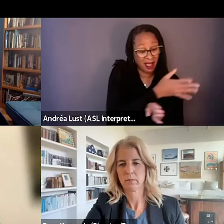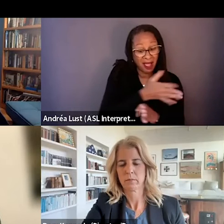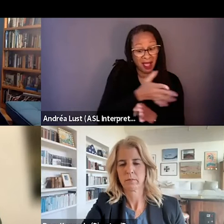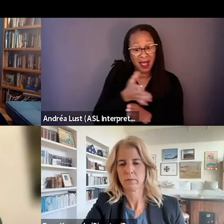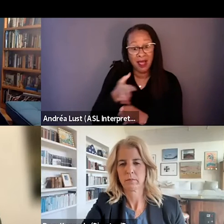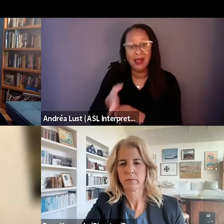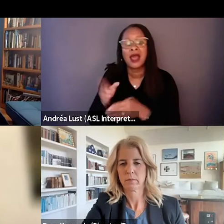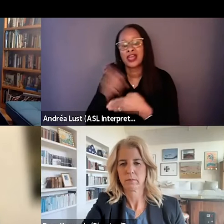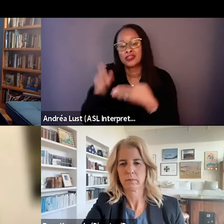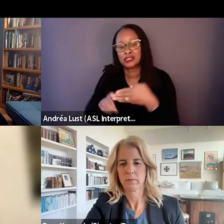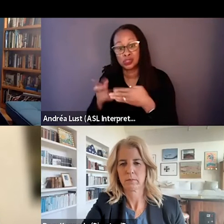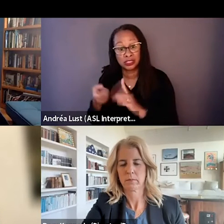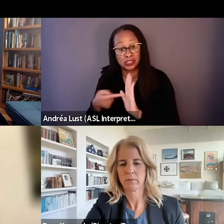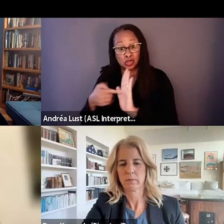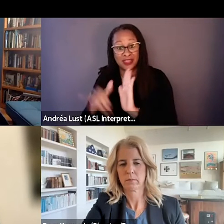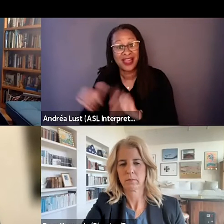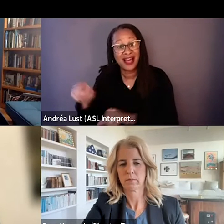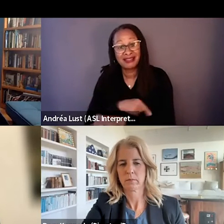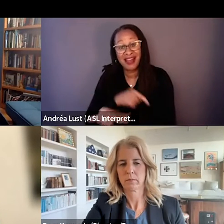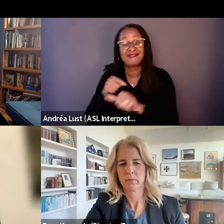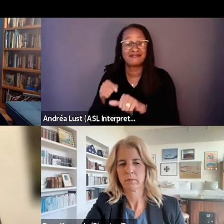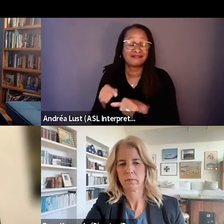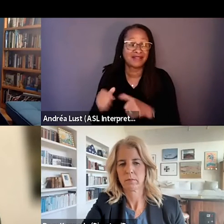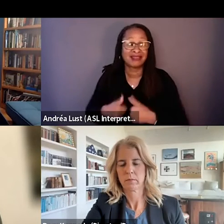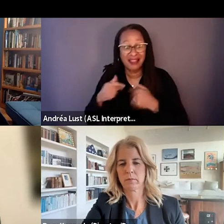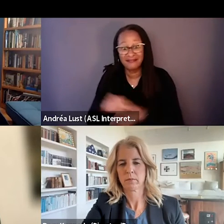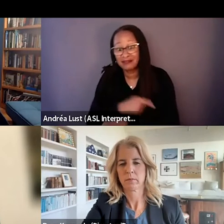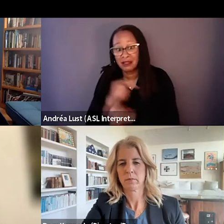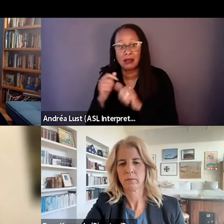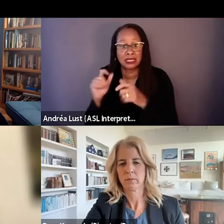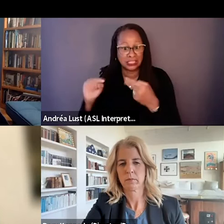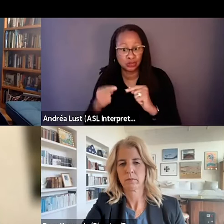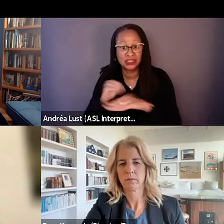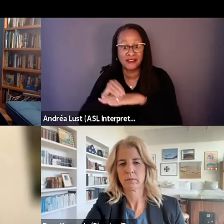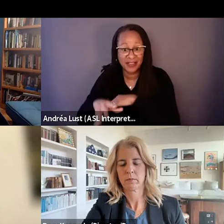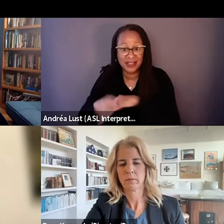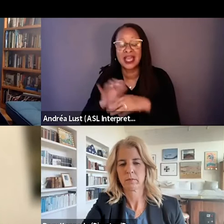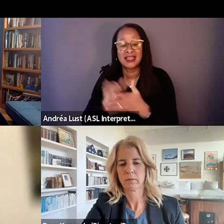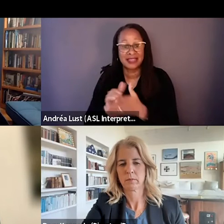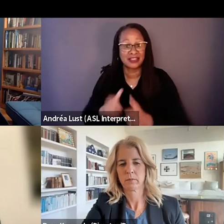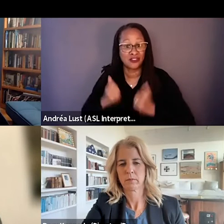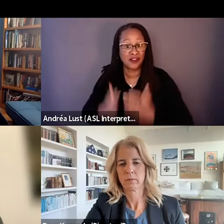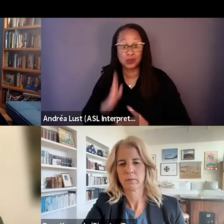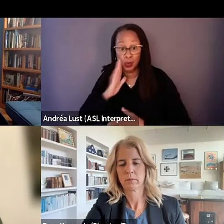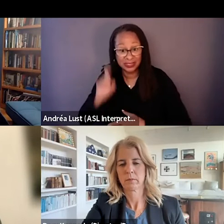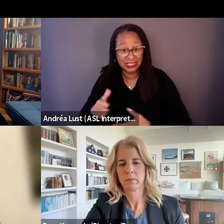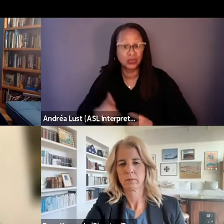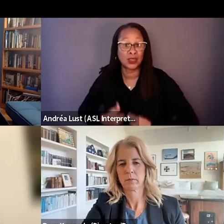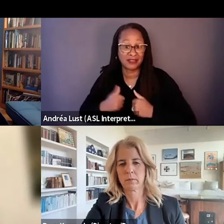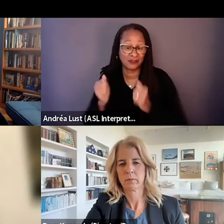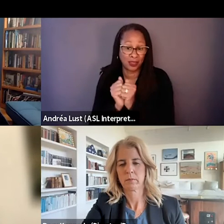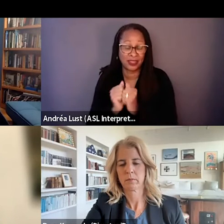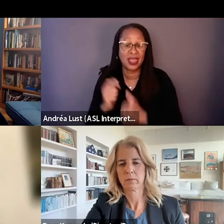effects and, you know, the lifelong like injuries and effects that our survivors are really going to have to live with. I think in